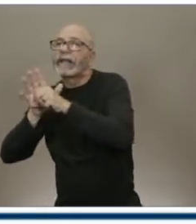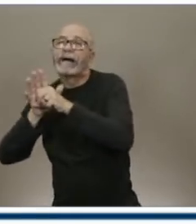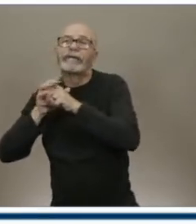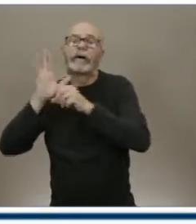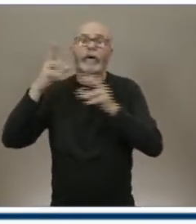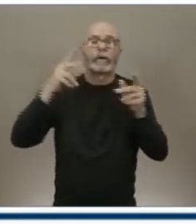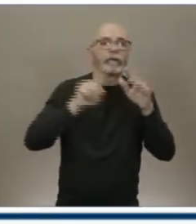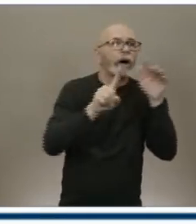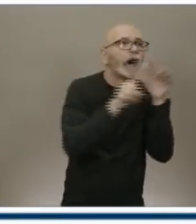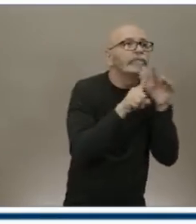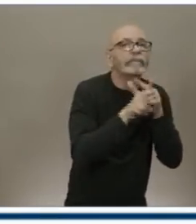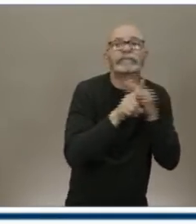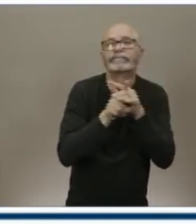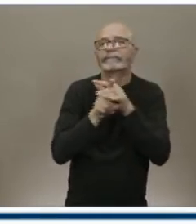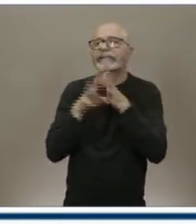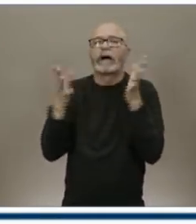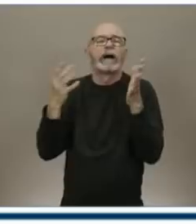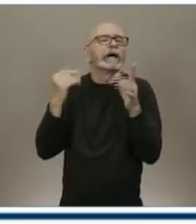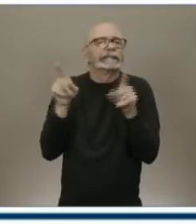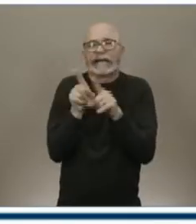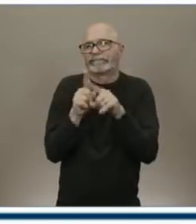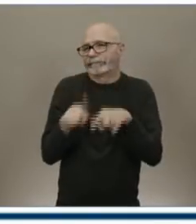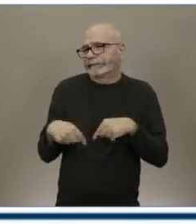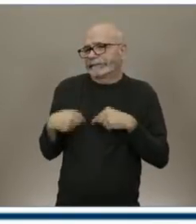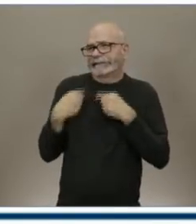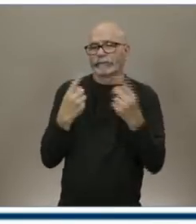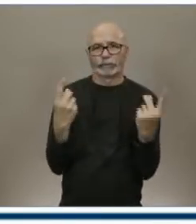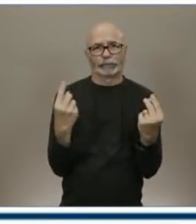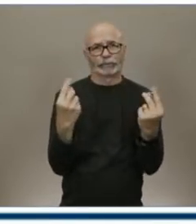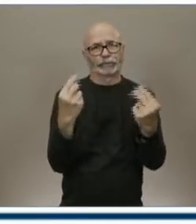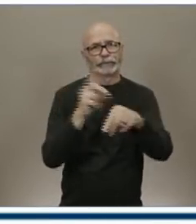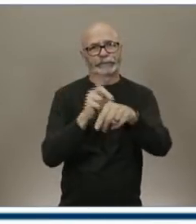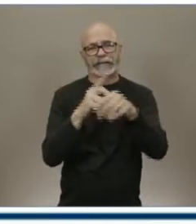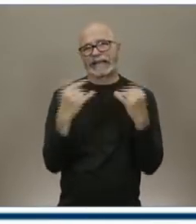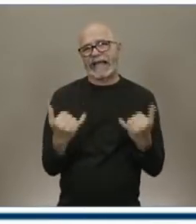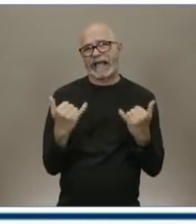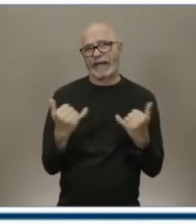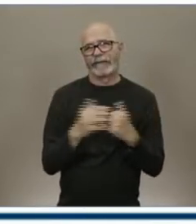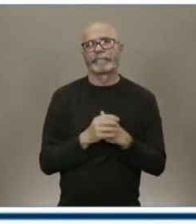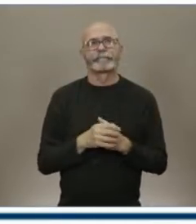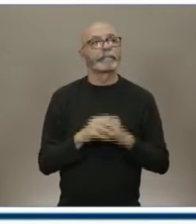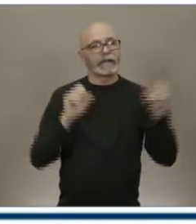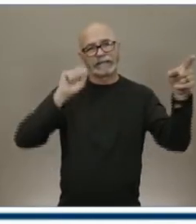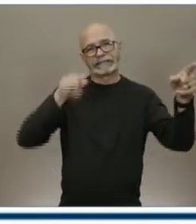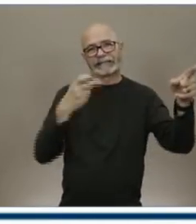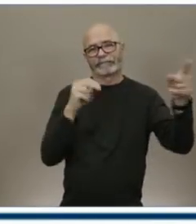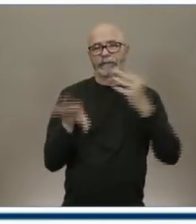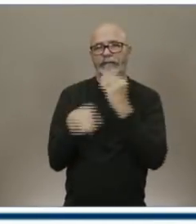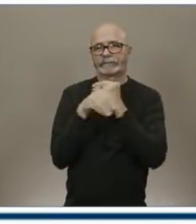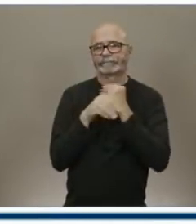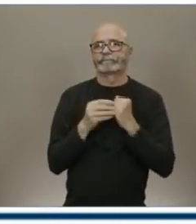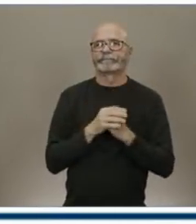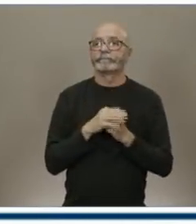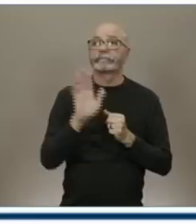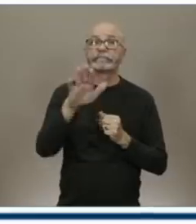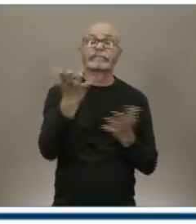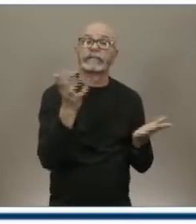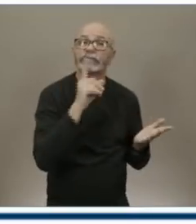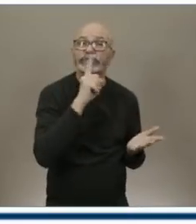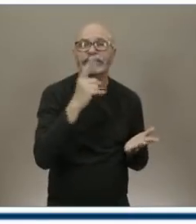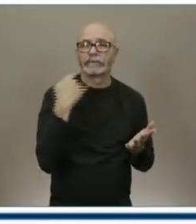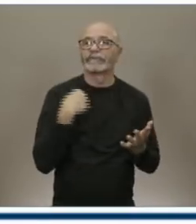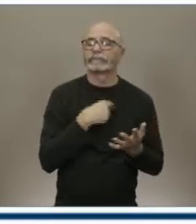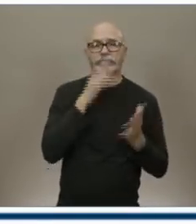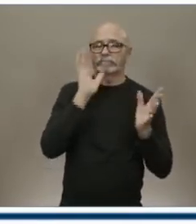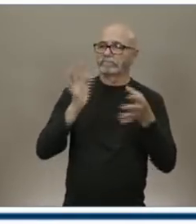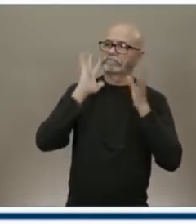for the last number of months. And I think it's important to recognize the epidemiology is not there for this decision. This decision was made purely out of